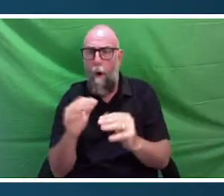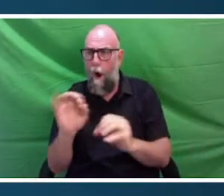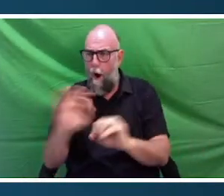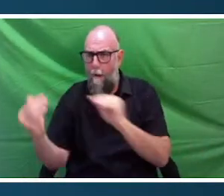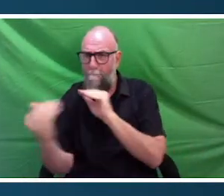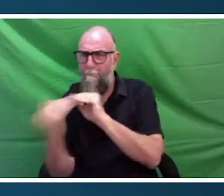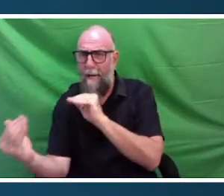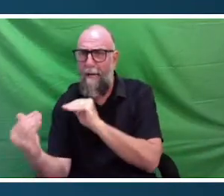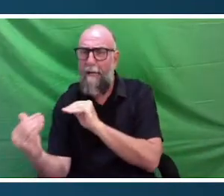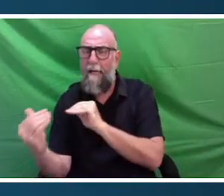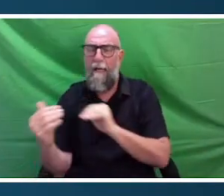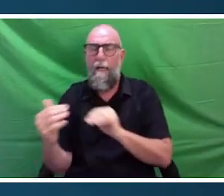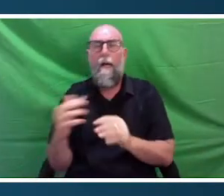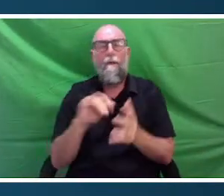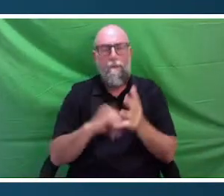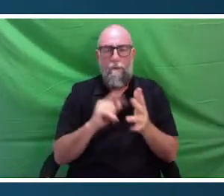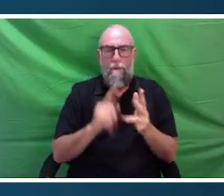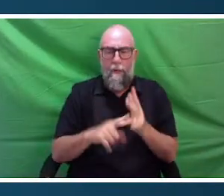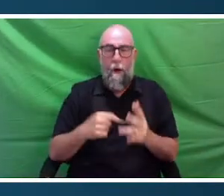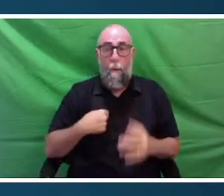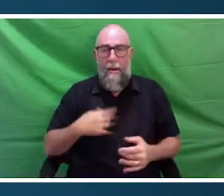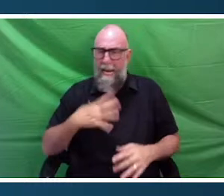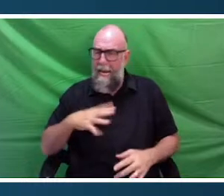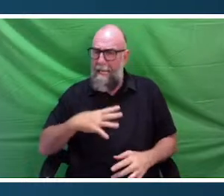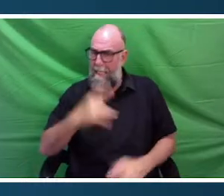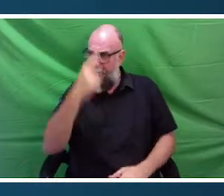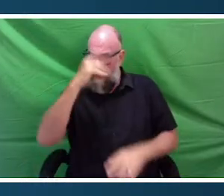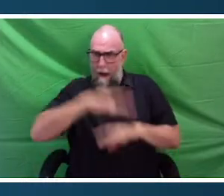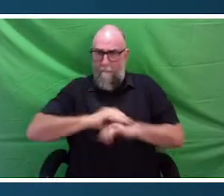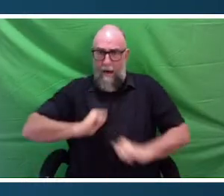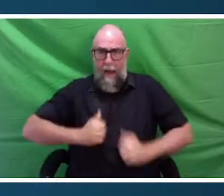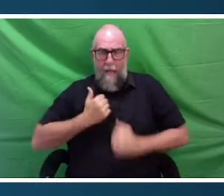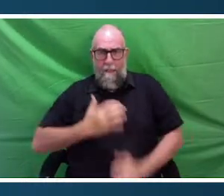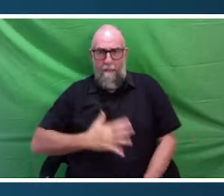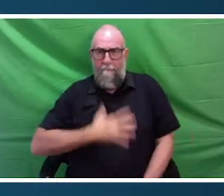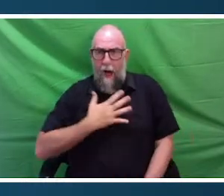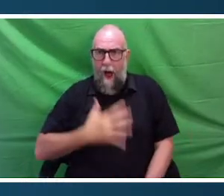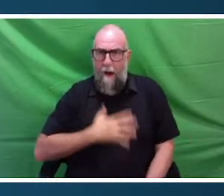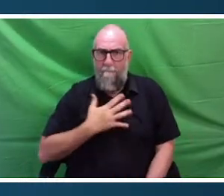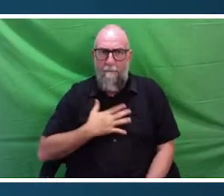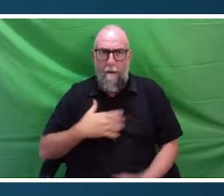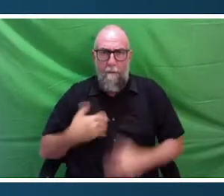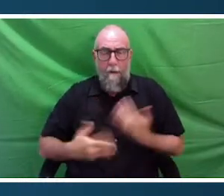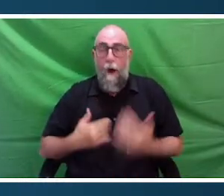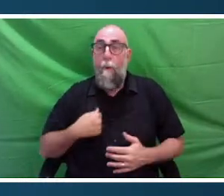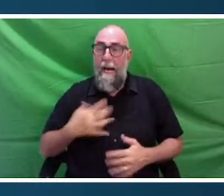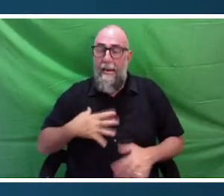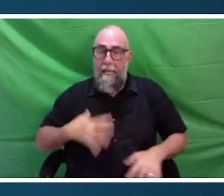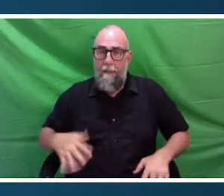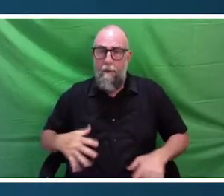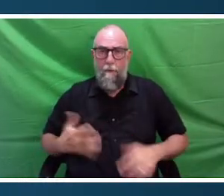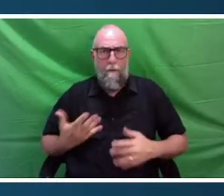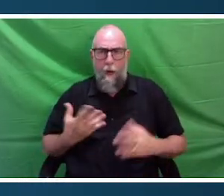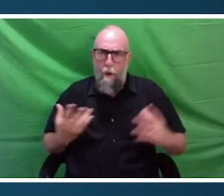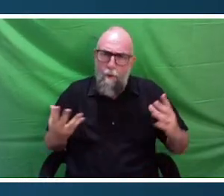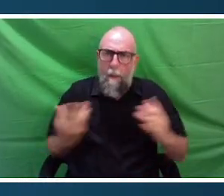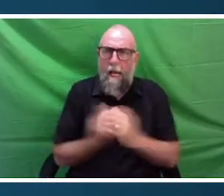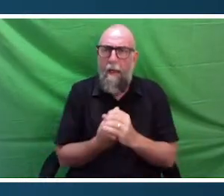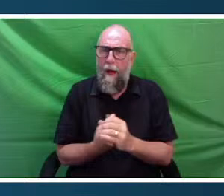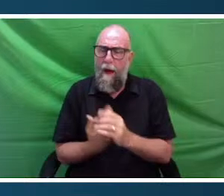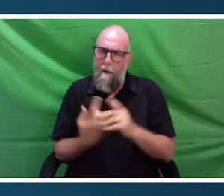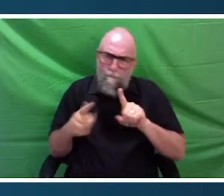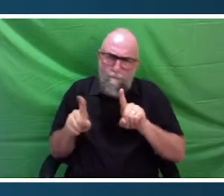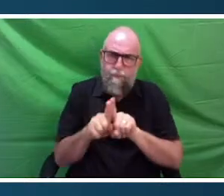our deepest survival mechanisms, compelling us to stand helping hand and stand for those in